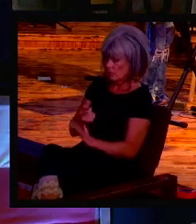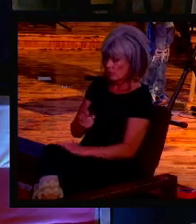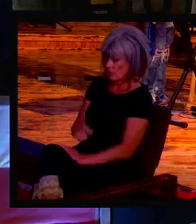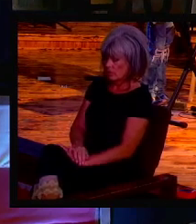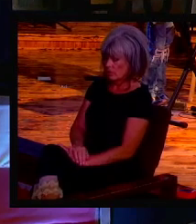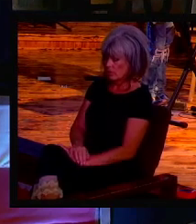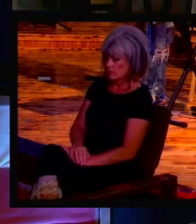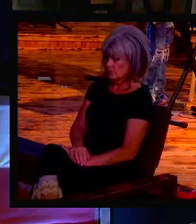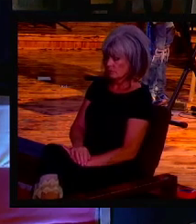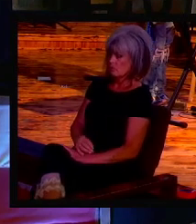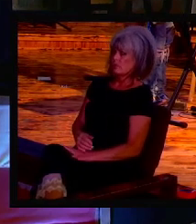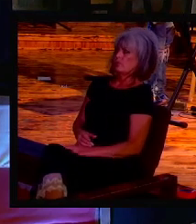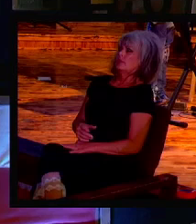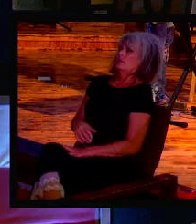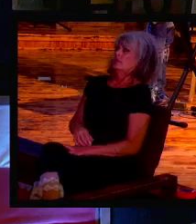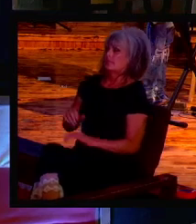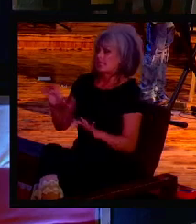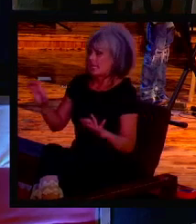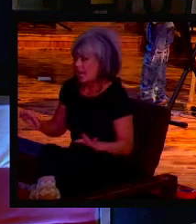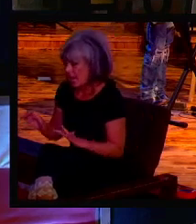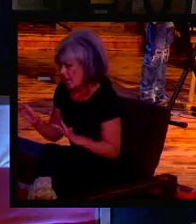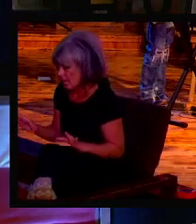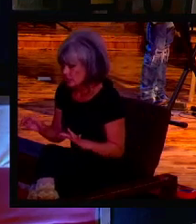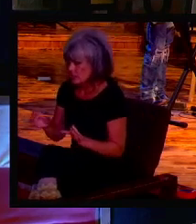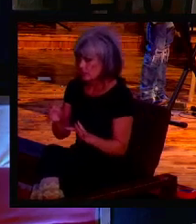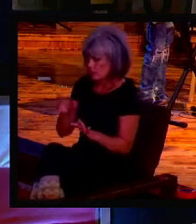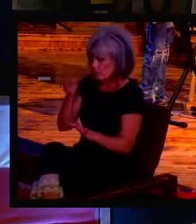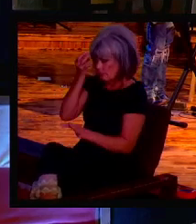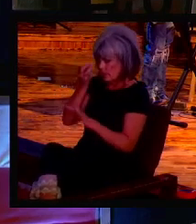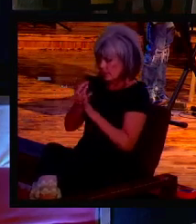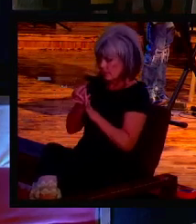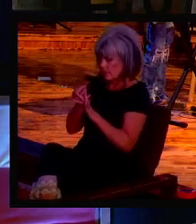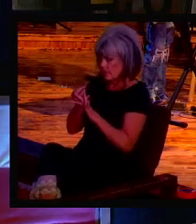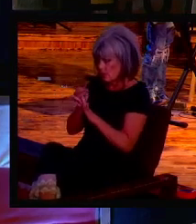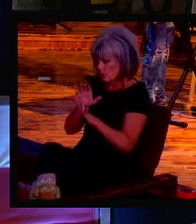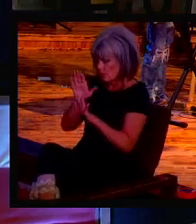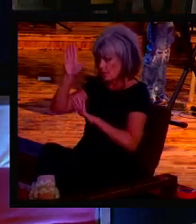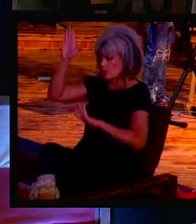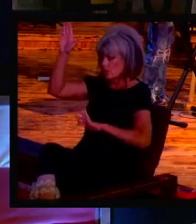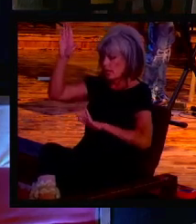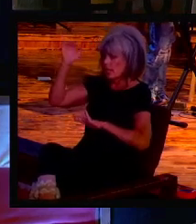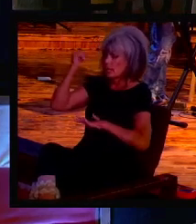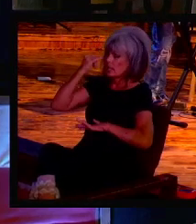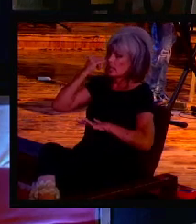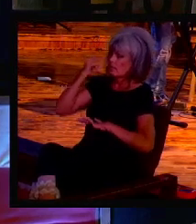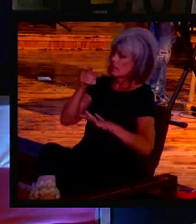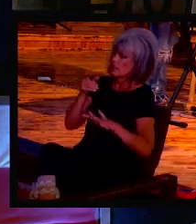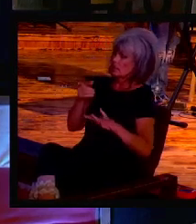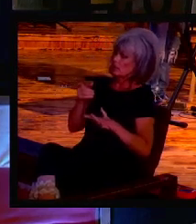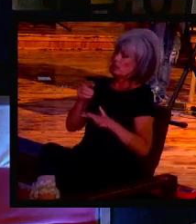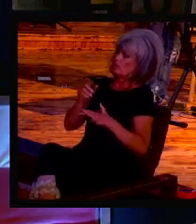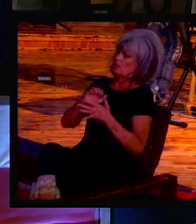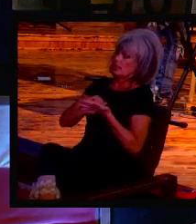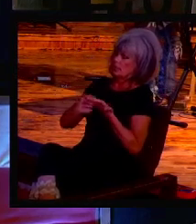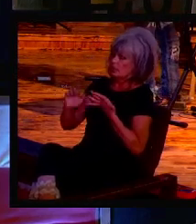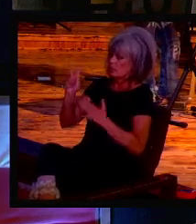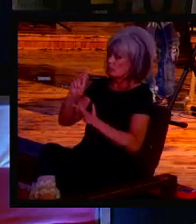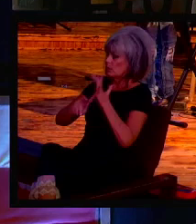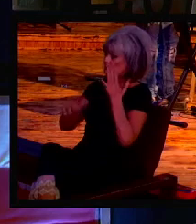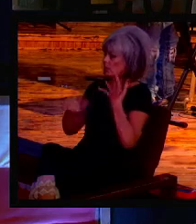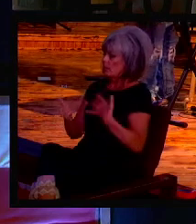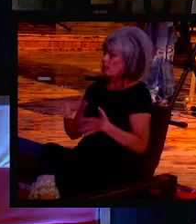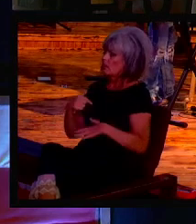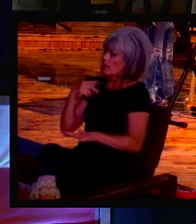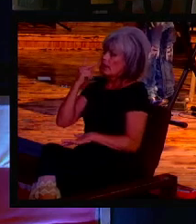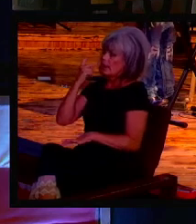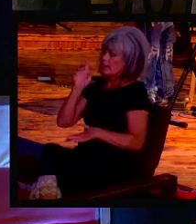Just as an act of faith, I want you to just raise your hand if that's you. Everybody else, keep your eyes closed. Just raise your hands if you're forgiving right now. Go ahead, I see your hands.